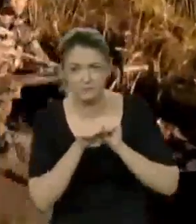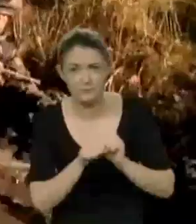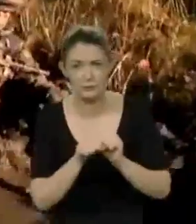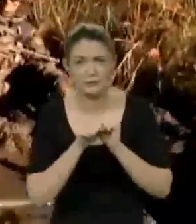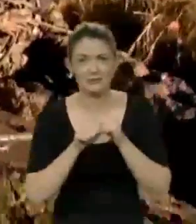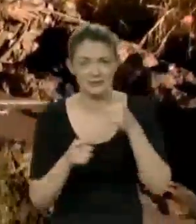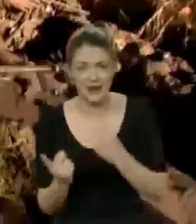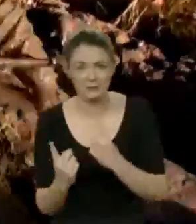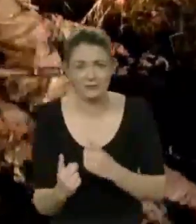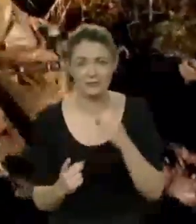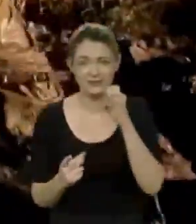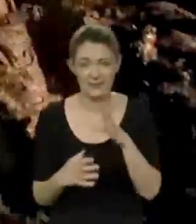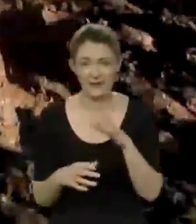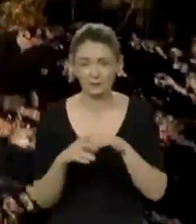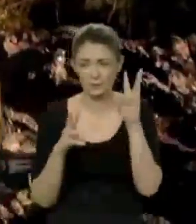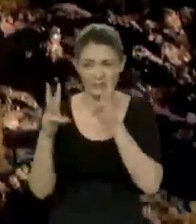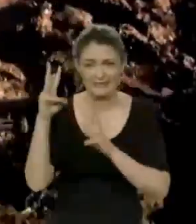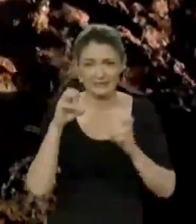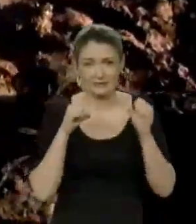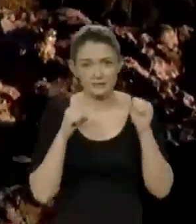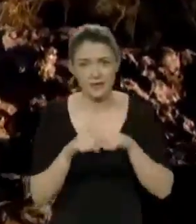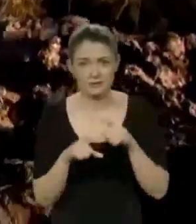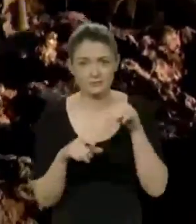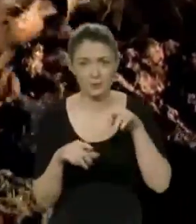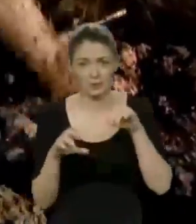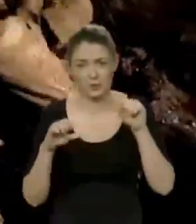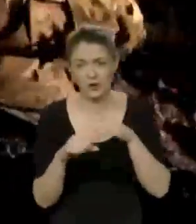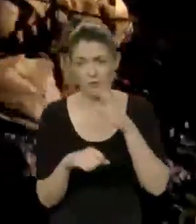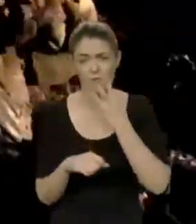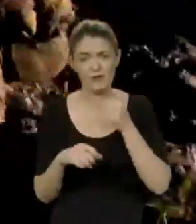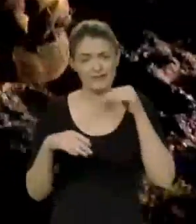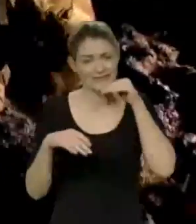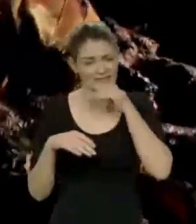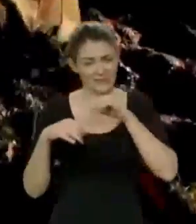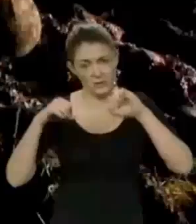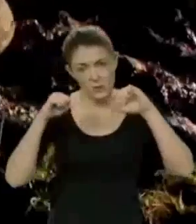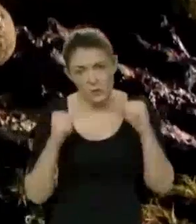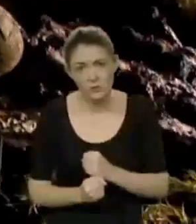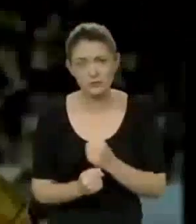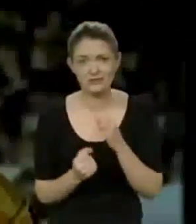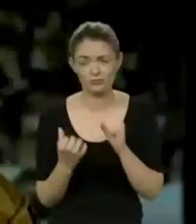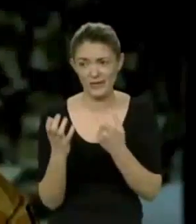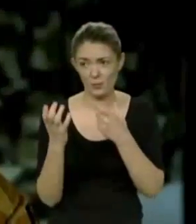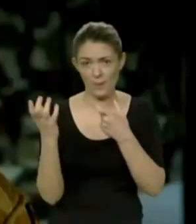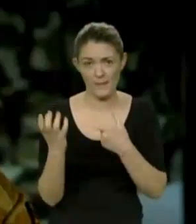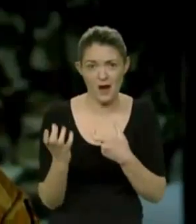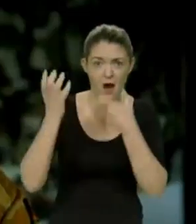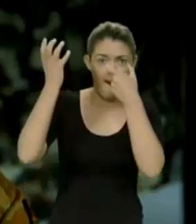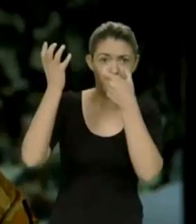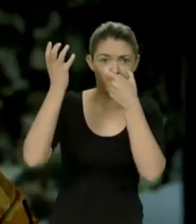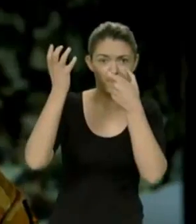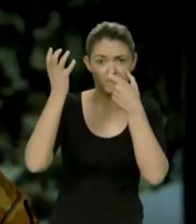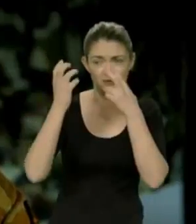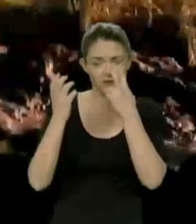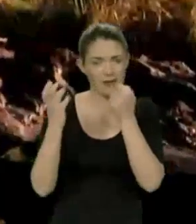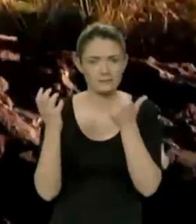It's December. The wind is cutting. The mud and the water are icy cold. You're trying to keep your weapon up over it. Oh,